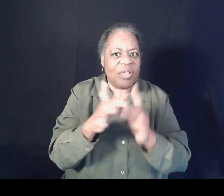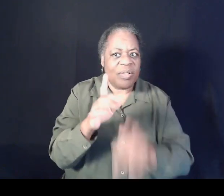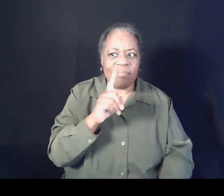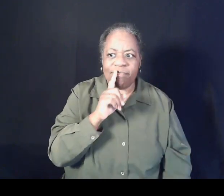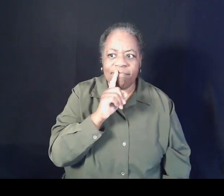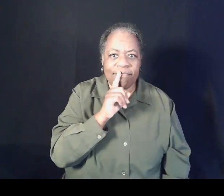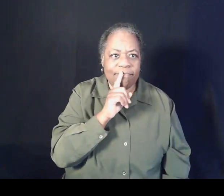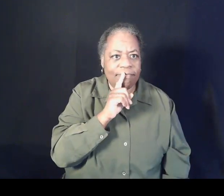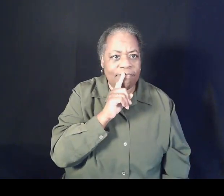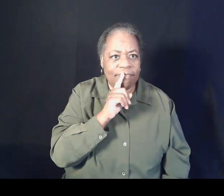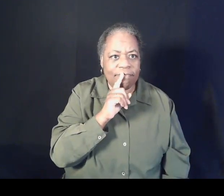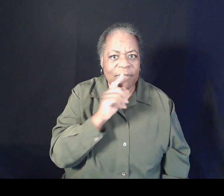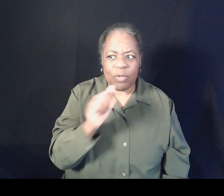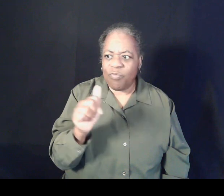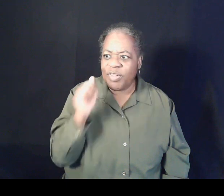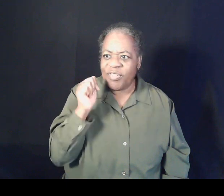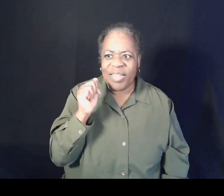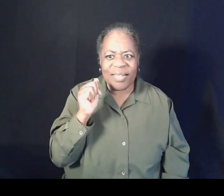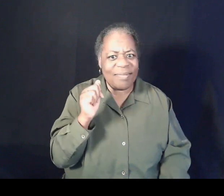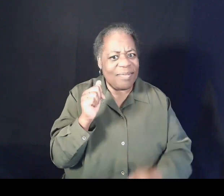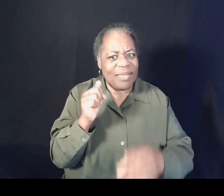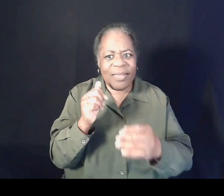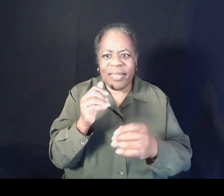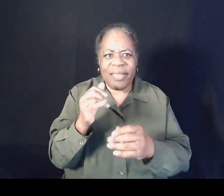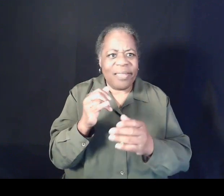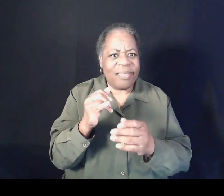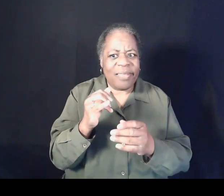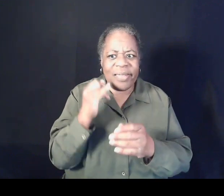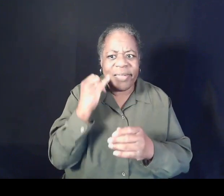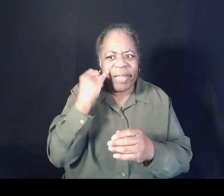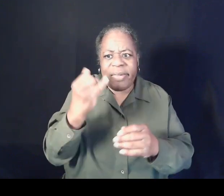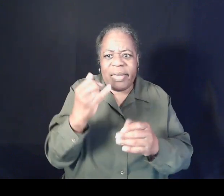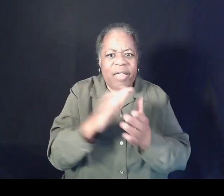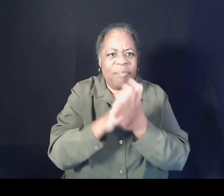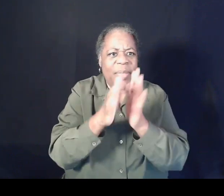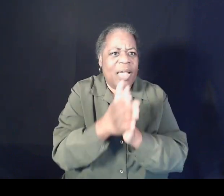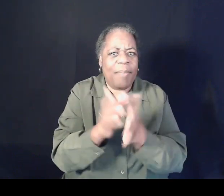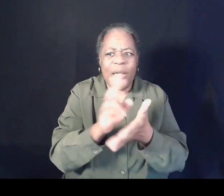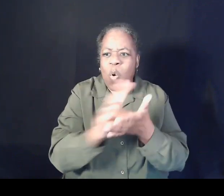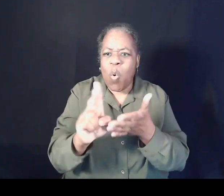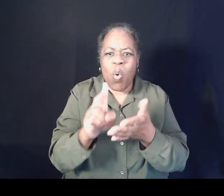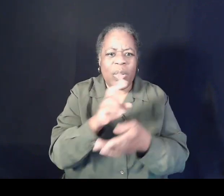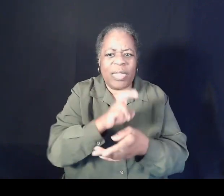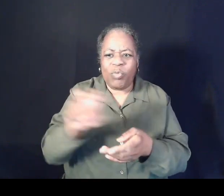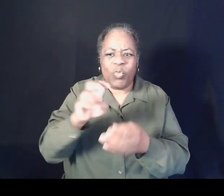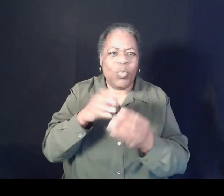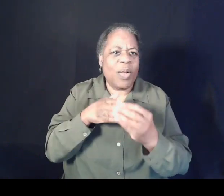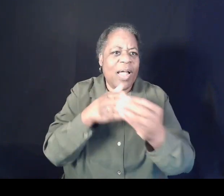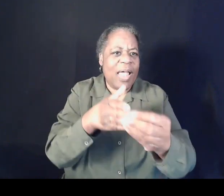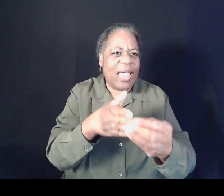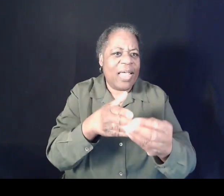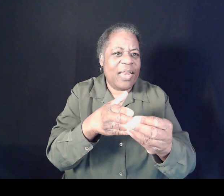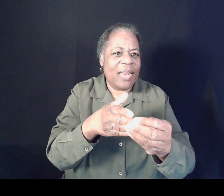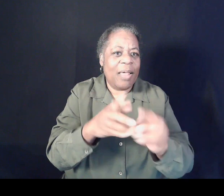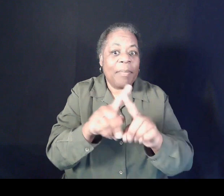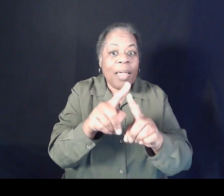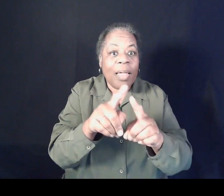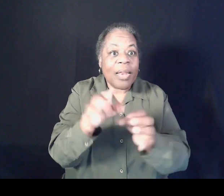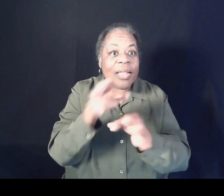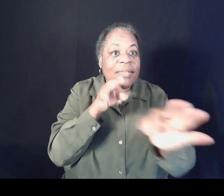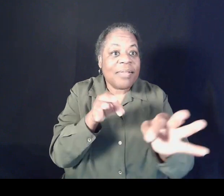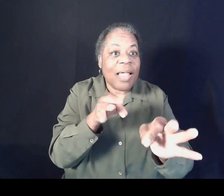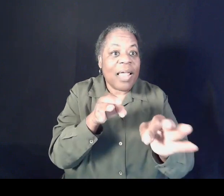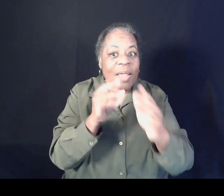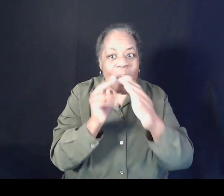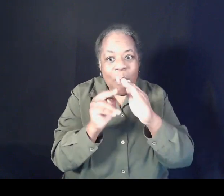He rejects the idea of being a holy tour guide. And instead, he moves to prophet Jesus. Now, if you